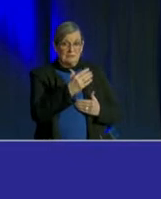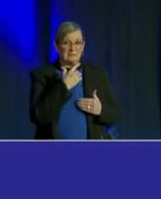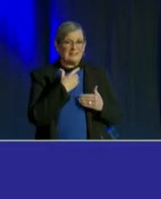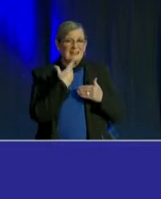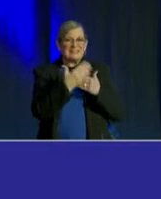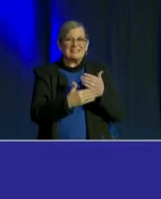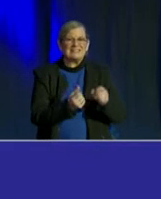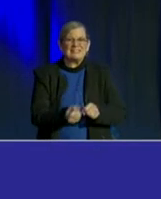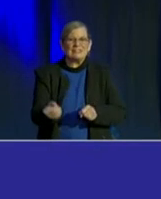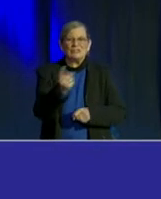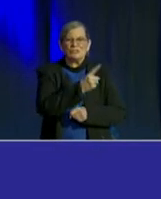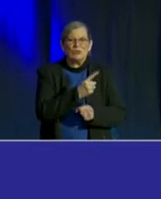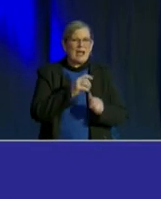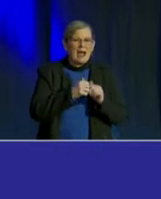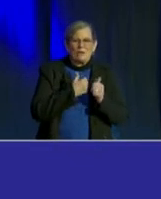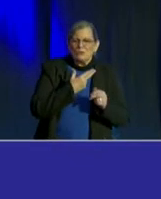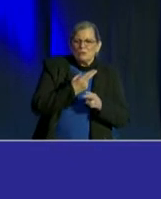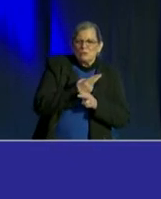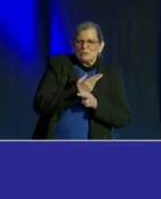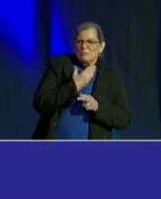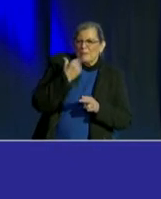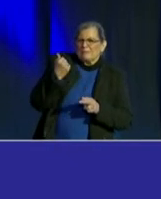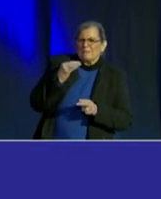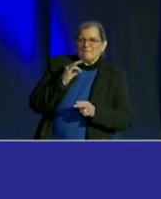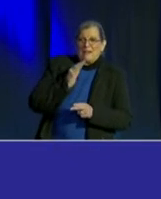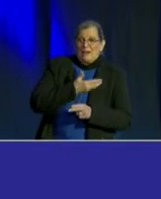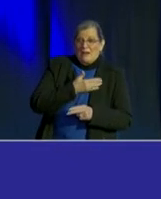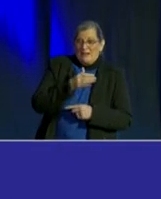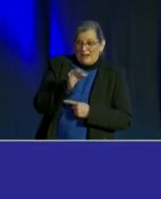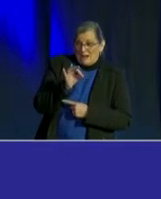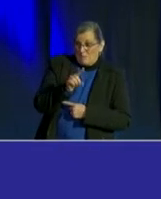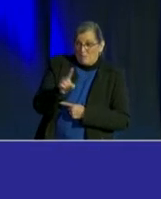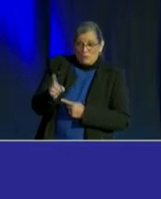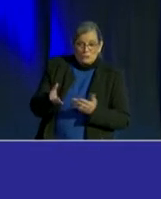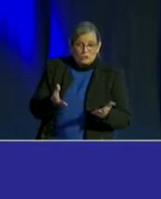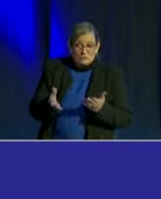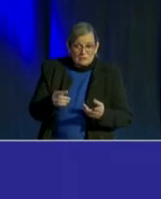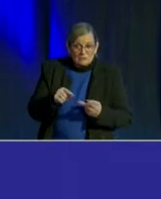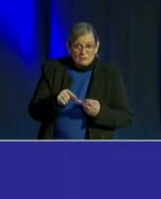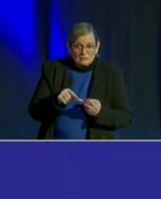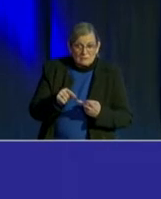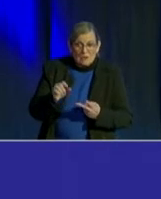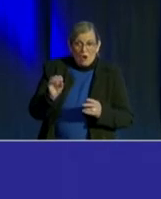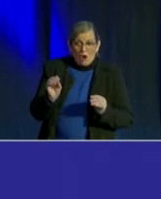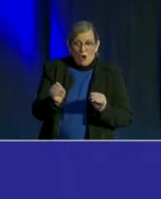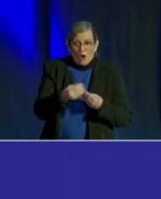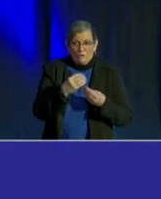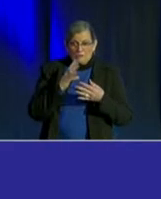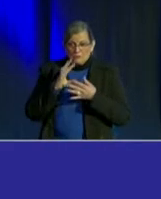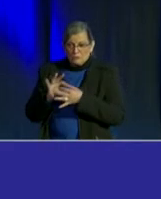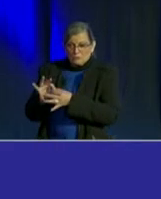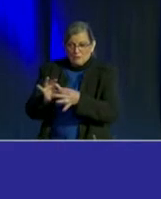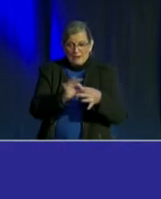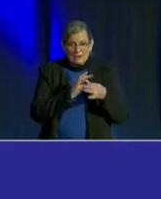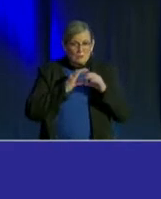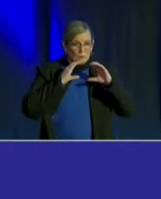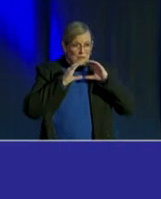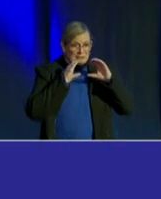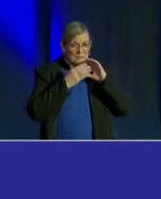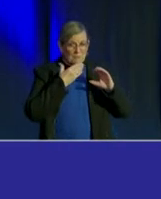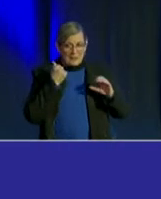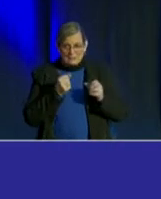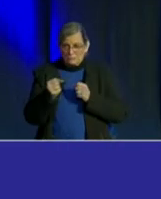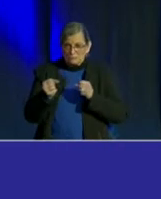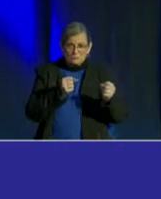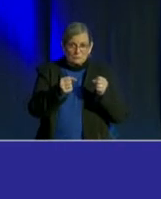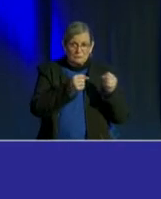better utilize our 911 service through our Office of Unified Communications to better direct calls to agencies that may be able to